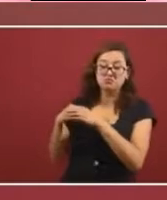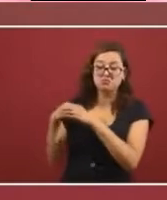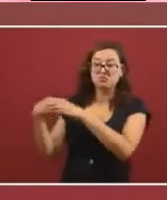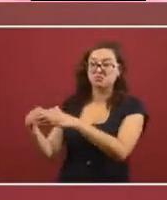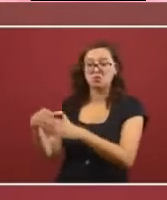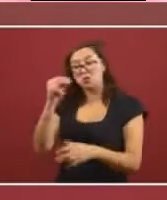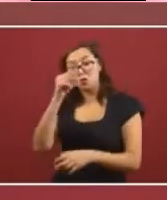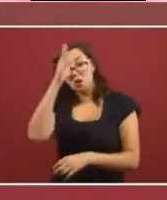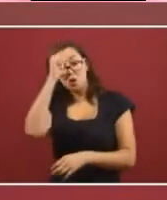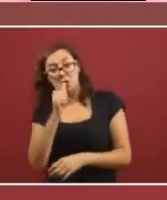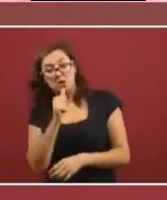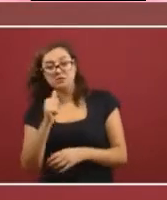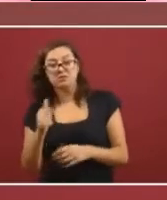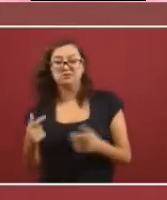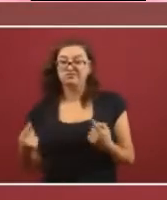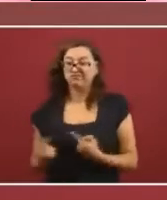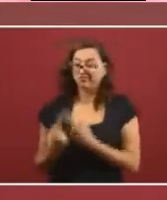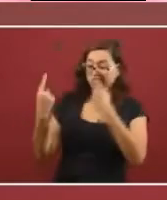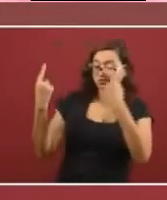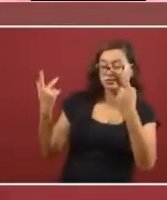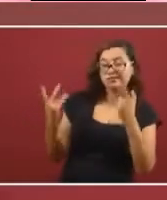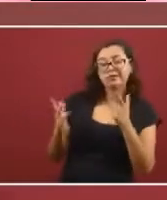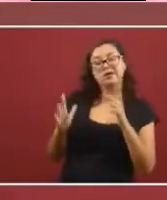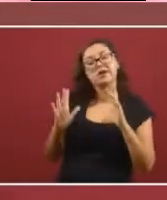be differences or